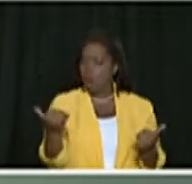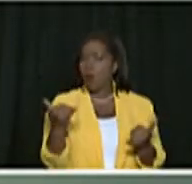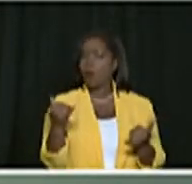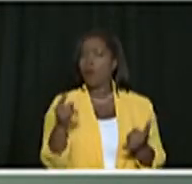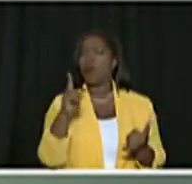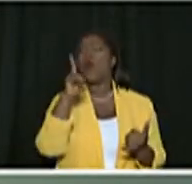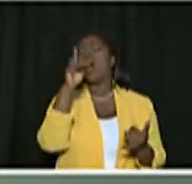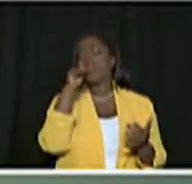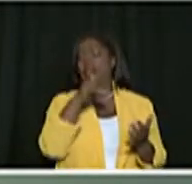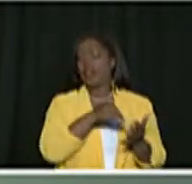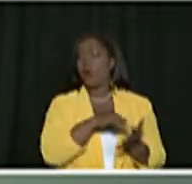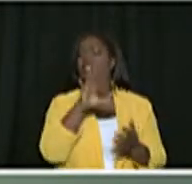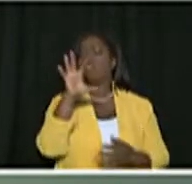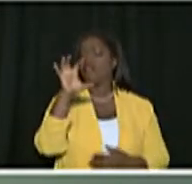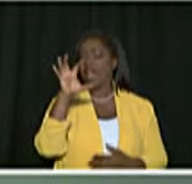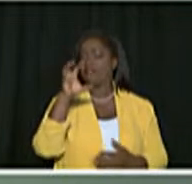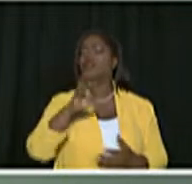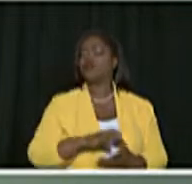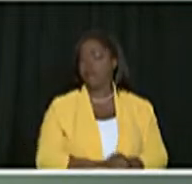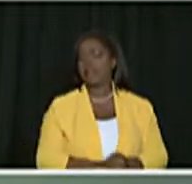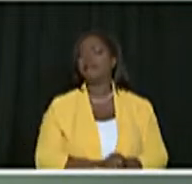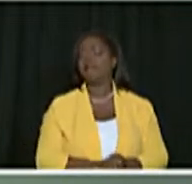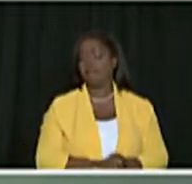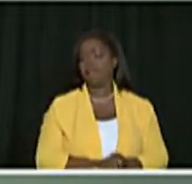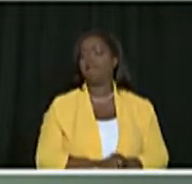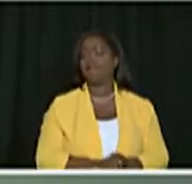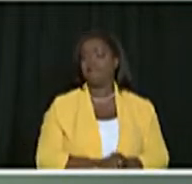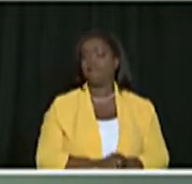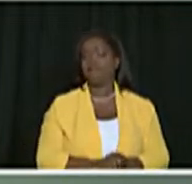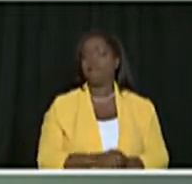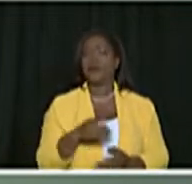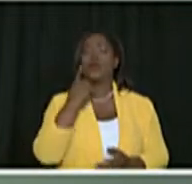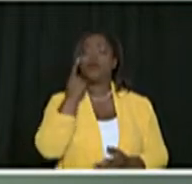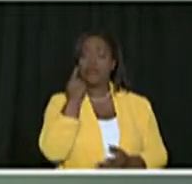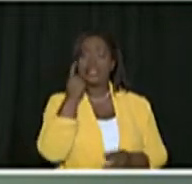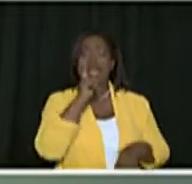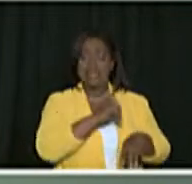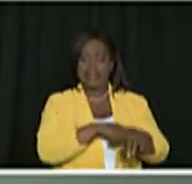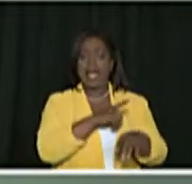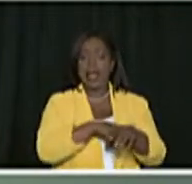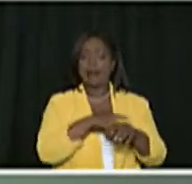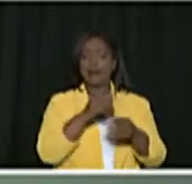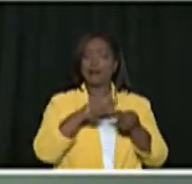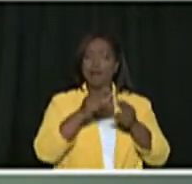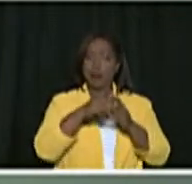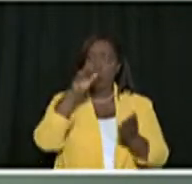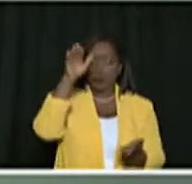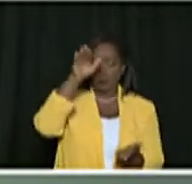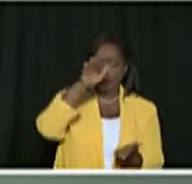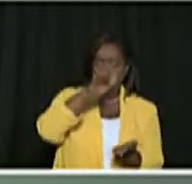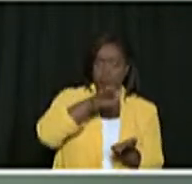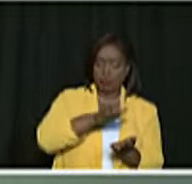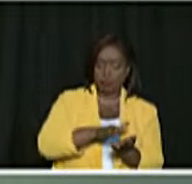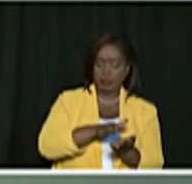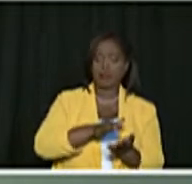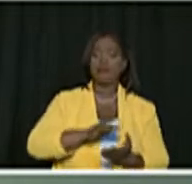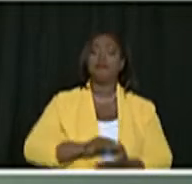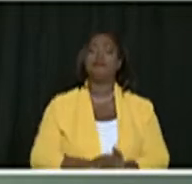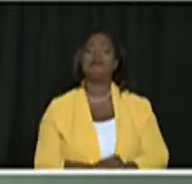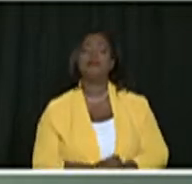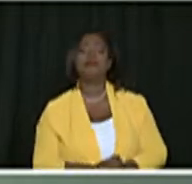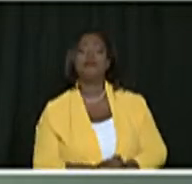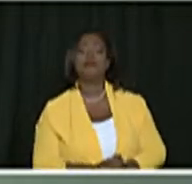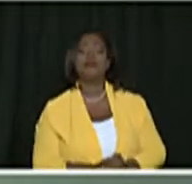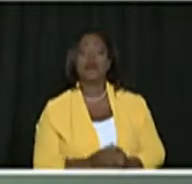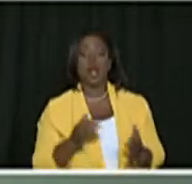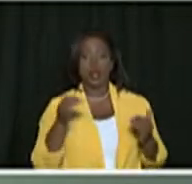lowest that it has ever been since the Ananda Alert program really started, other than for the first year, of course.